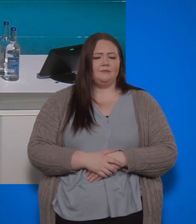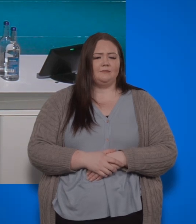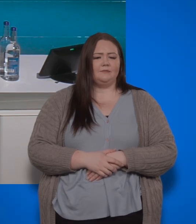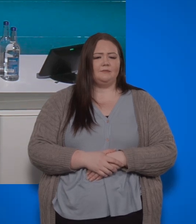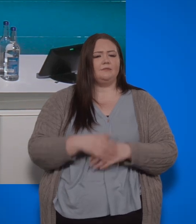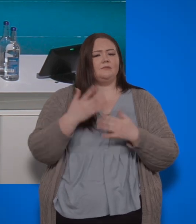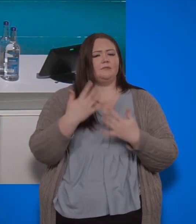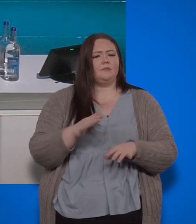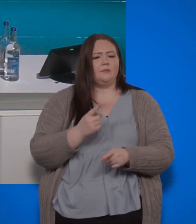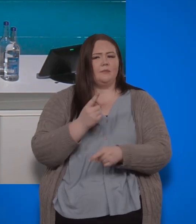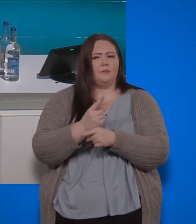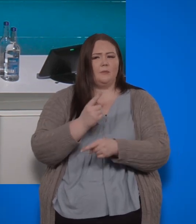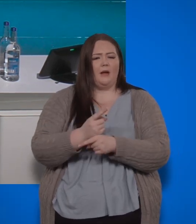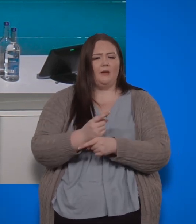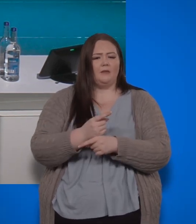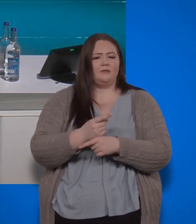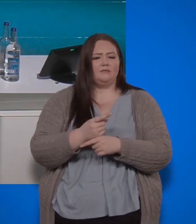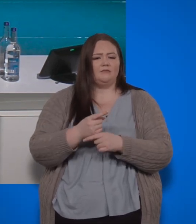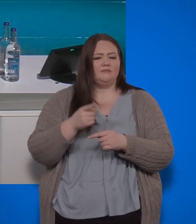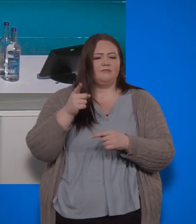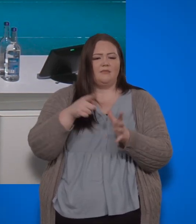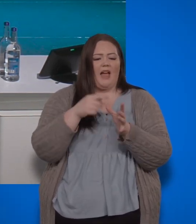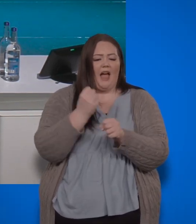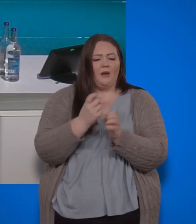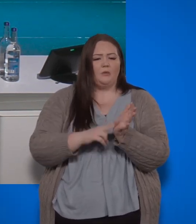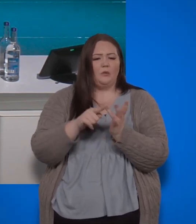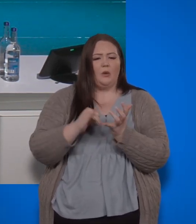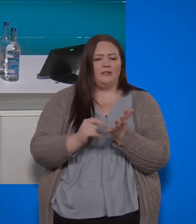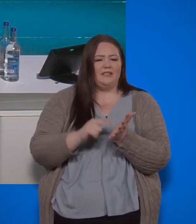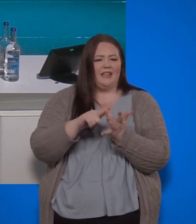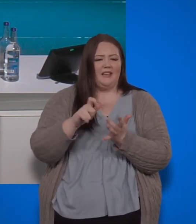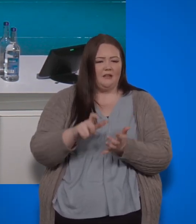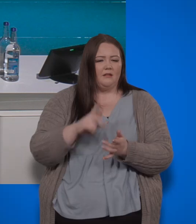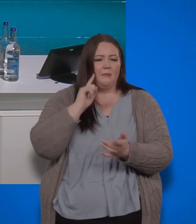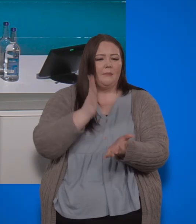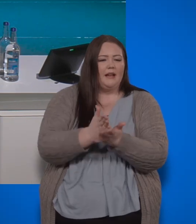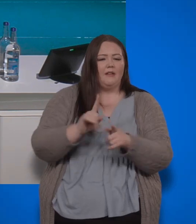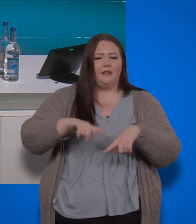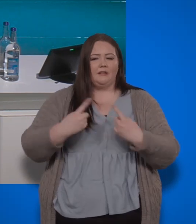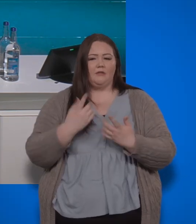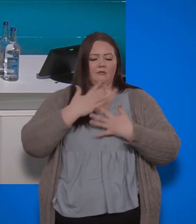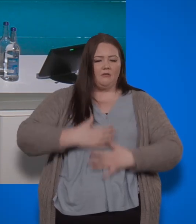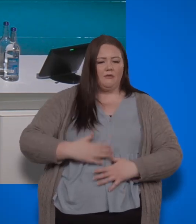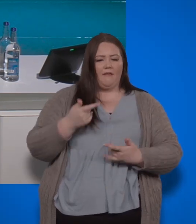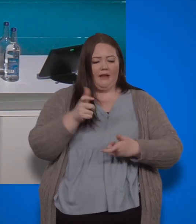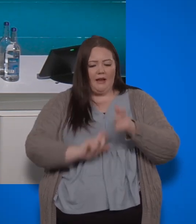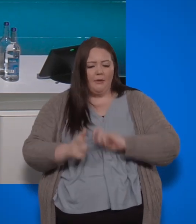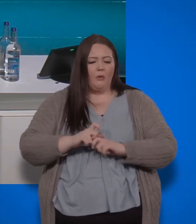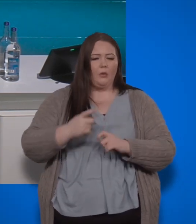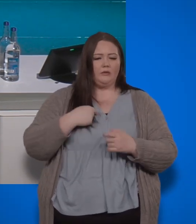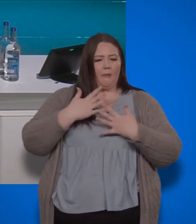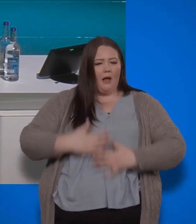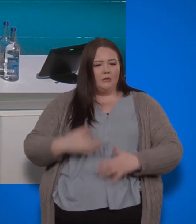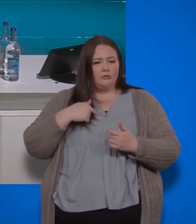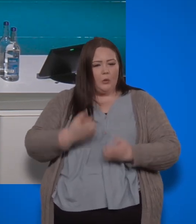the predominantly agnostic belief that we don't have very much free will. We're kind of driven by chemicals and our